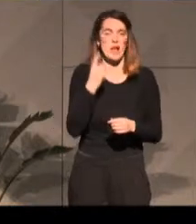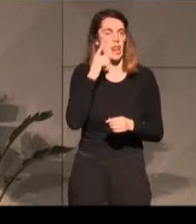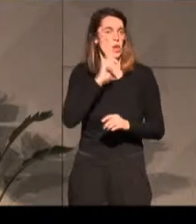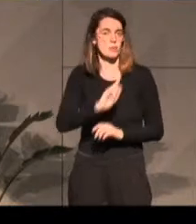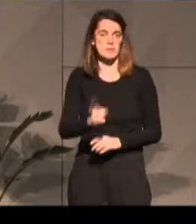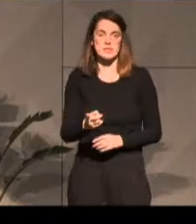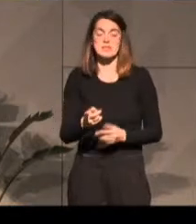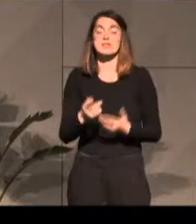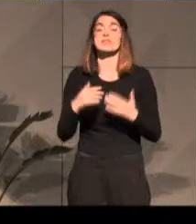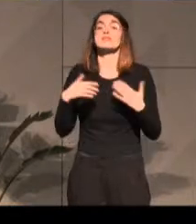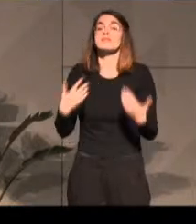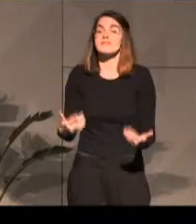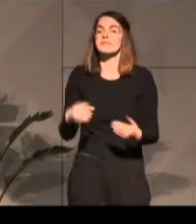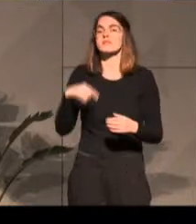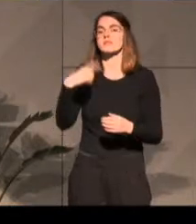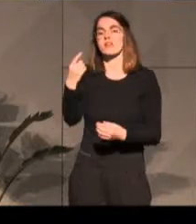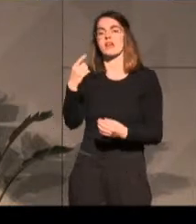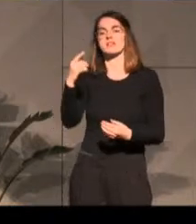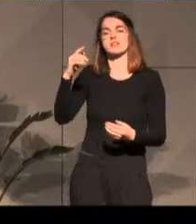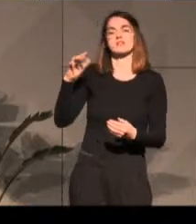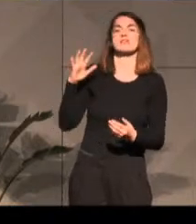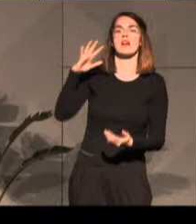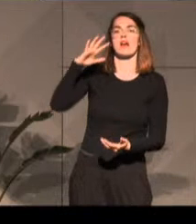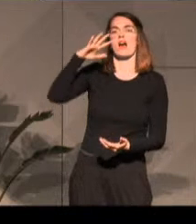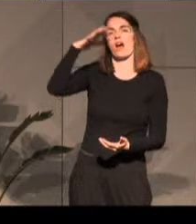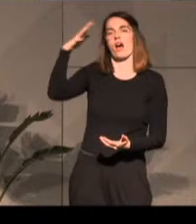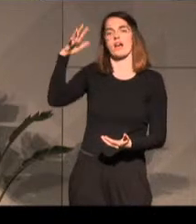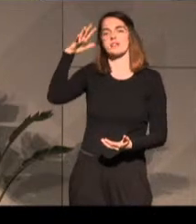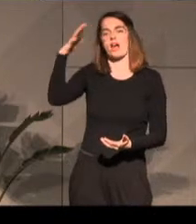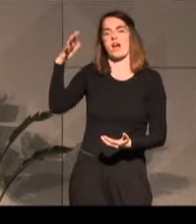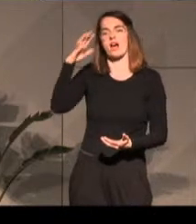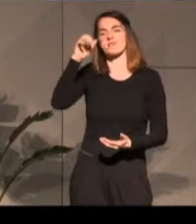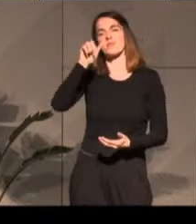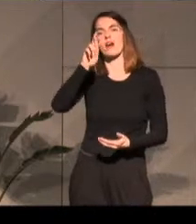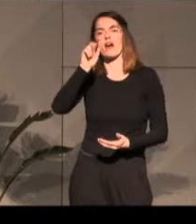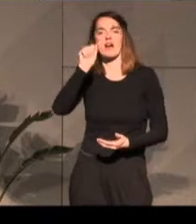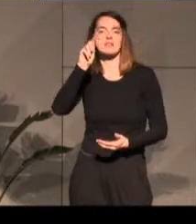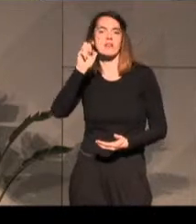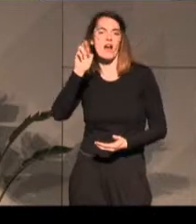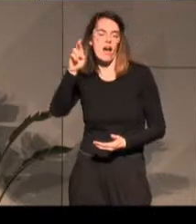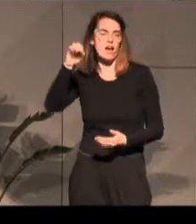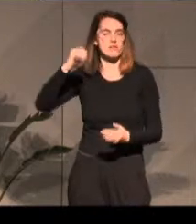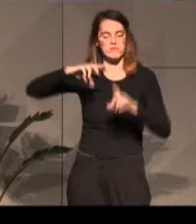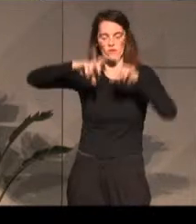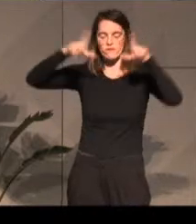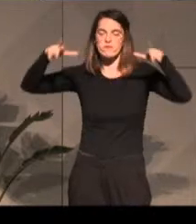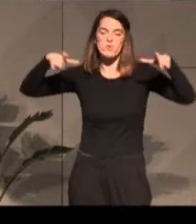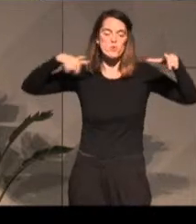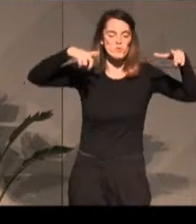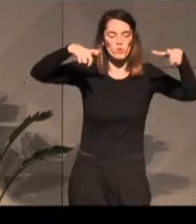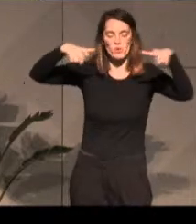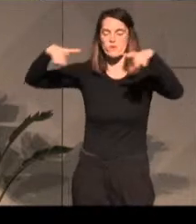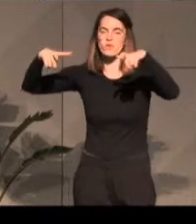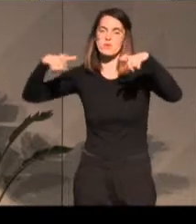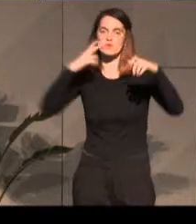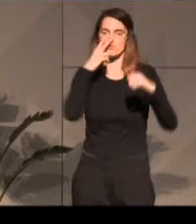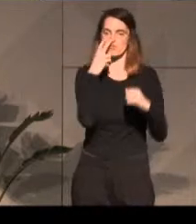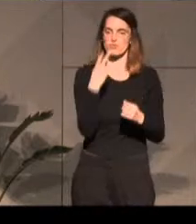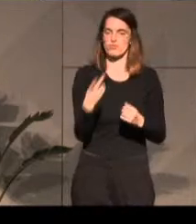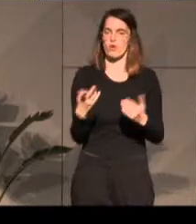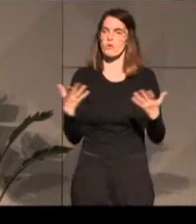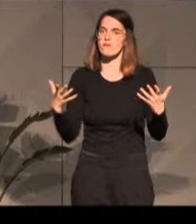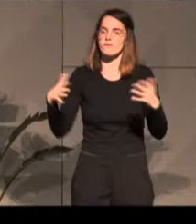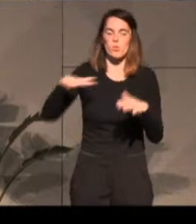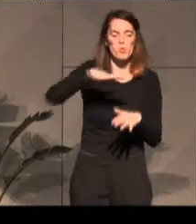radar images of ice floes that used radar beams to check